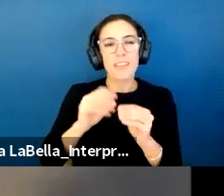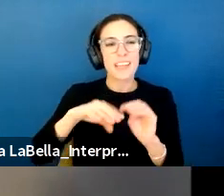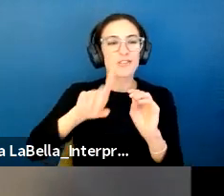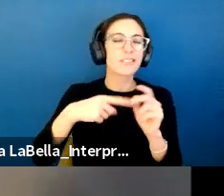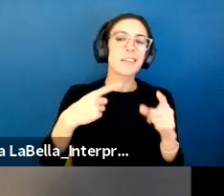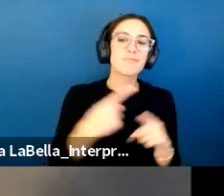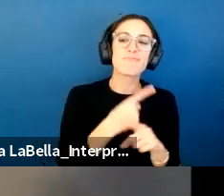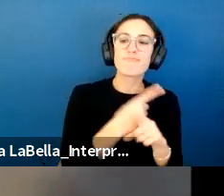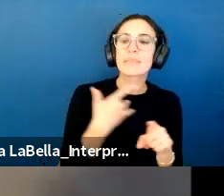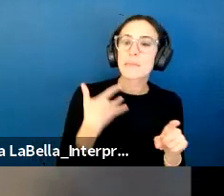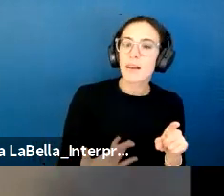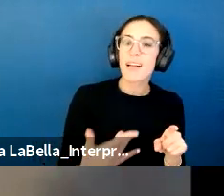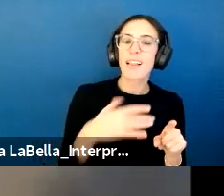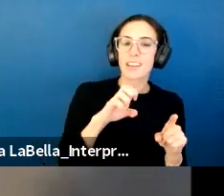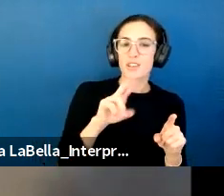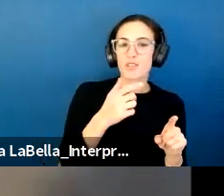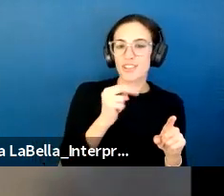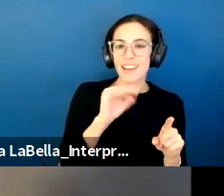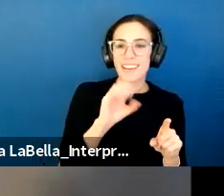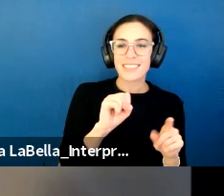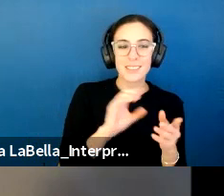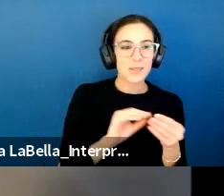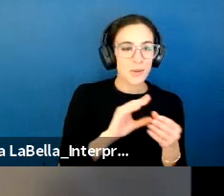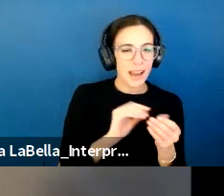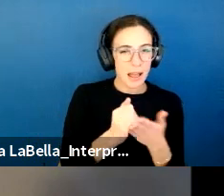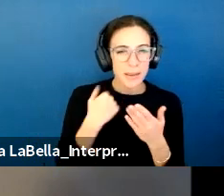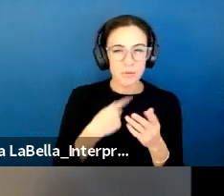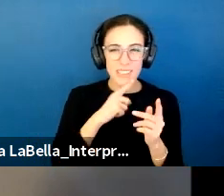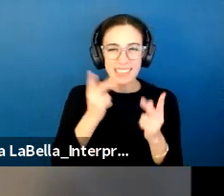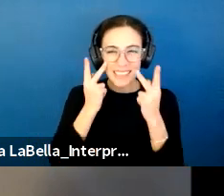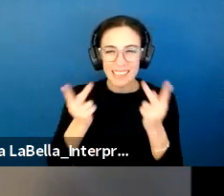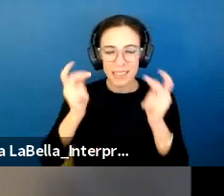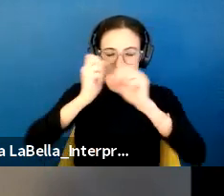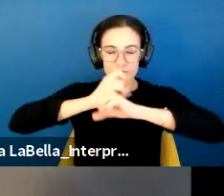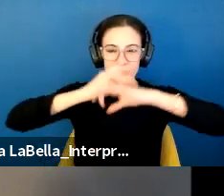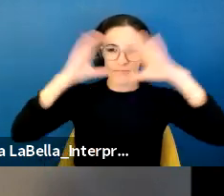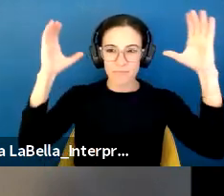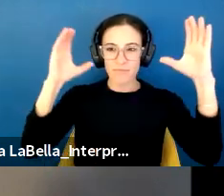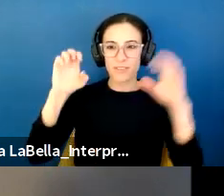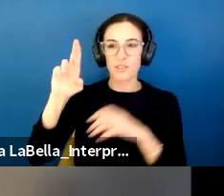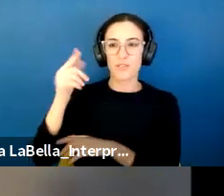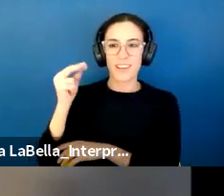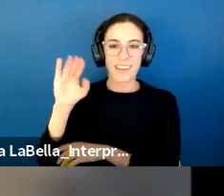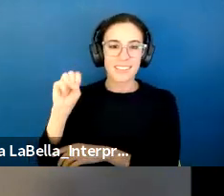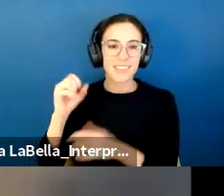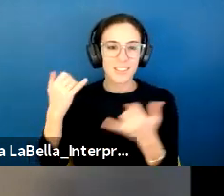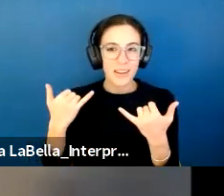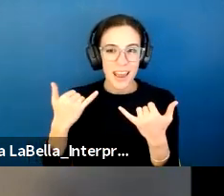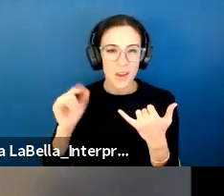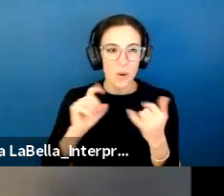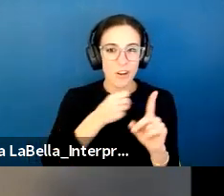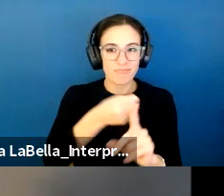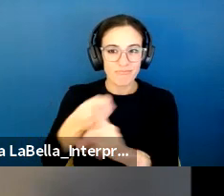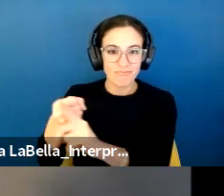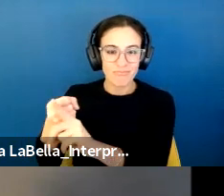helped us to see eugenics today and how that plays out in certain practices and ideas that we have. It's phenomenal. Let me give you first a